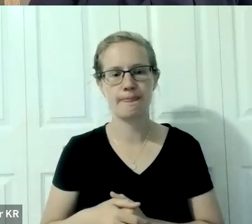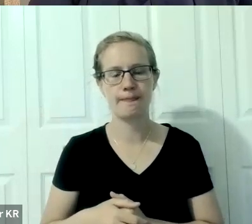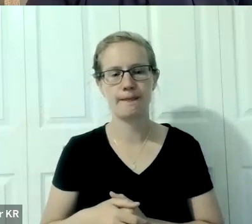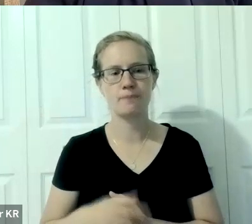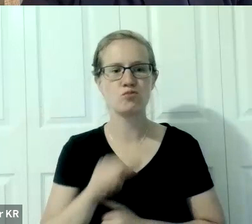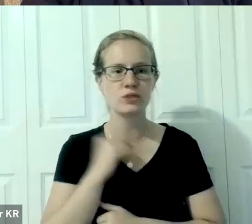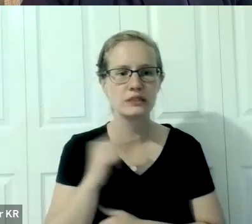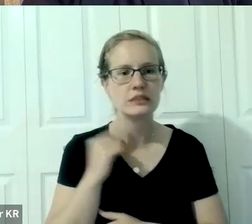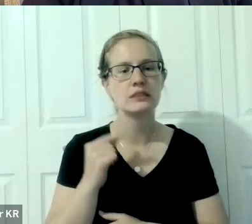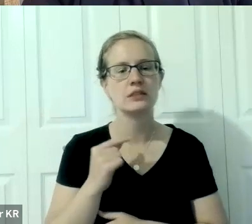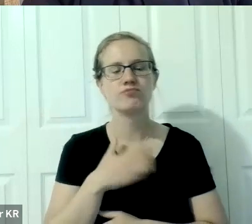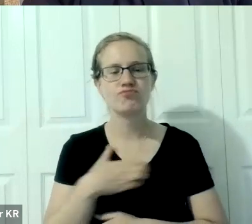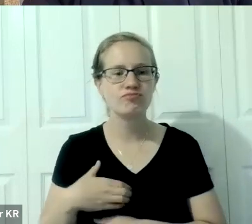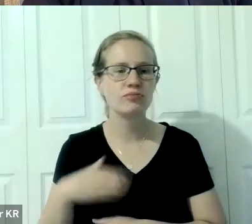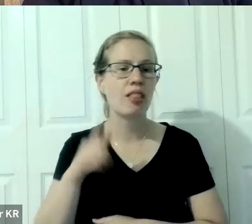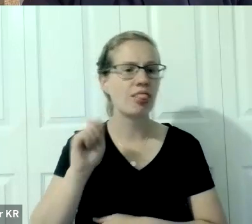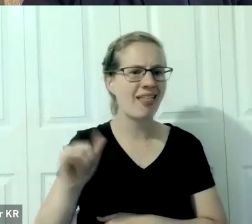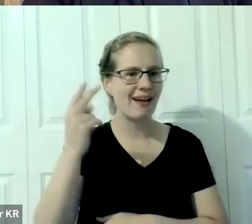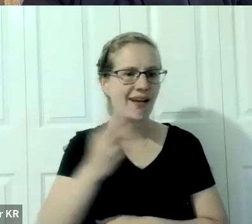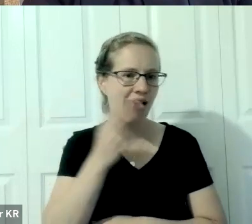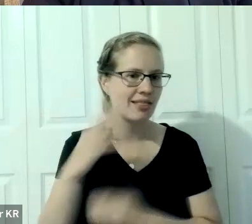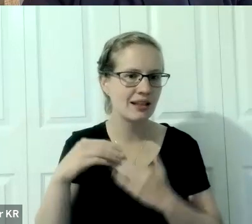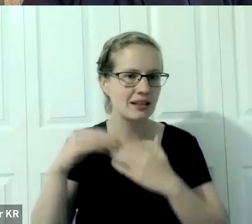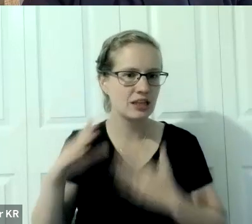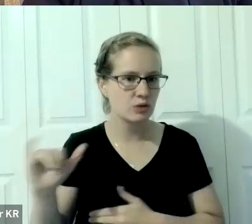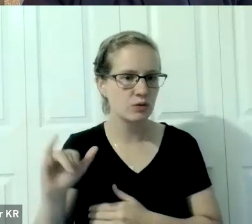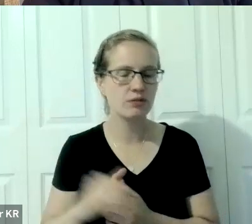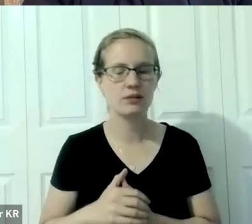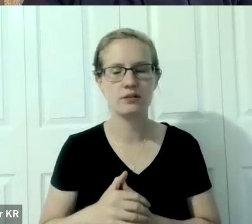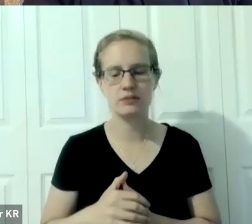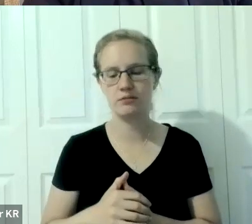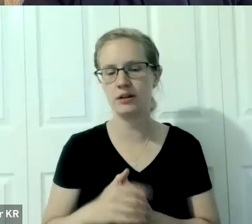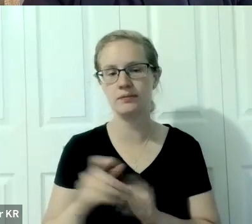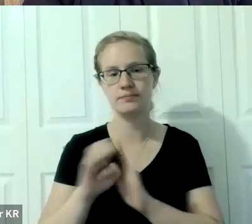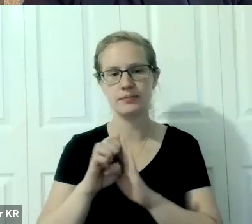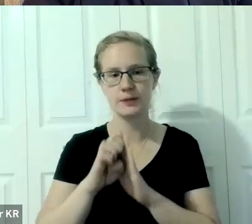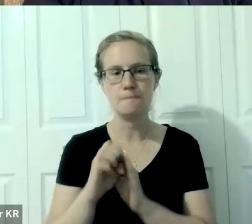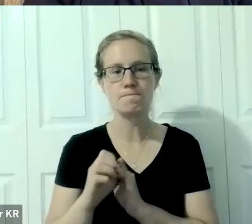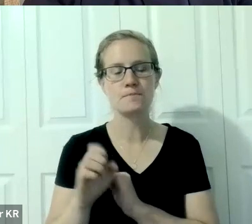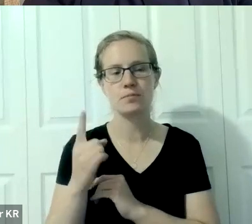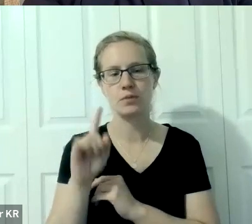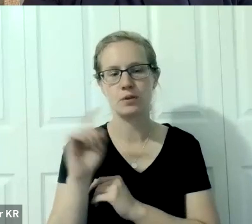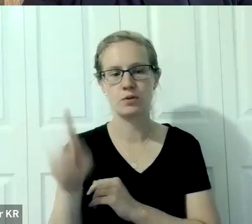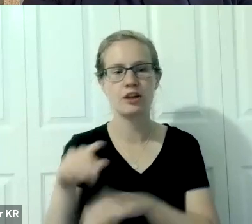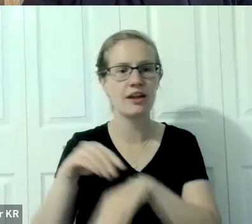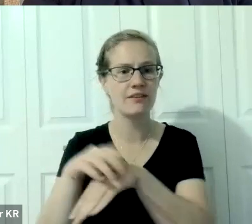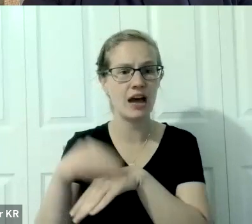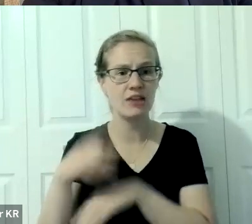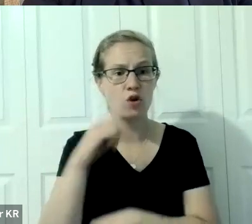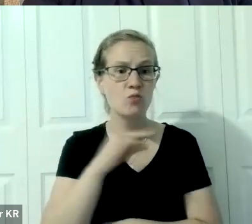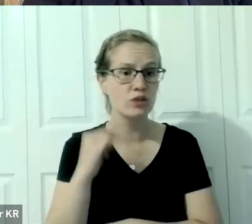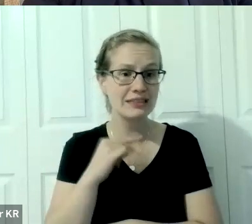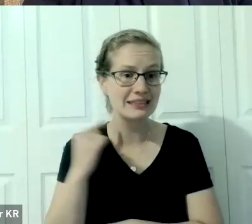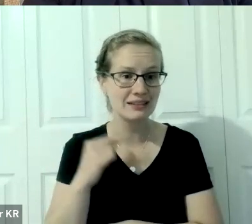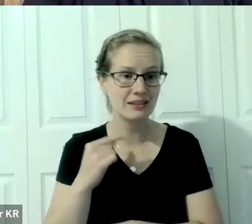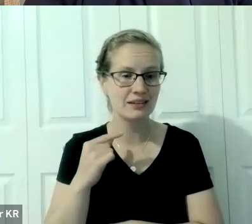clergy, priests, and lay Catholic leaders in a parish community. But for example, one of the questions here is, what's your advice for a priest? And this